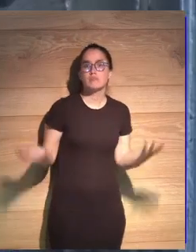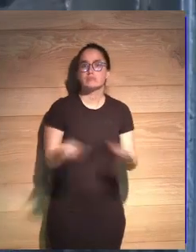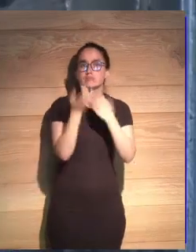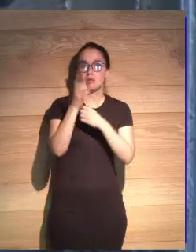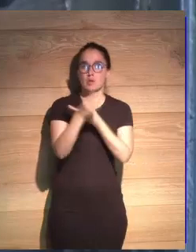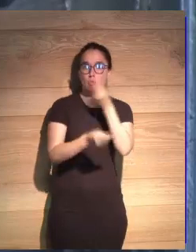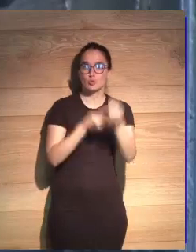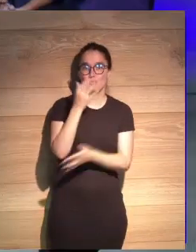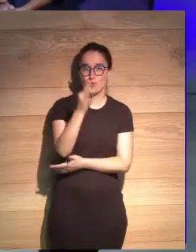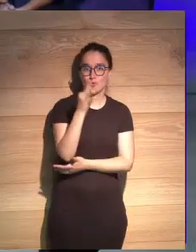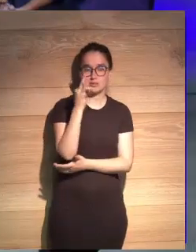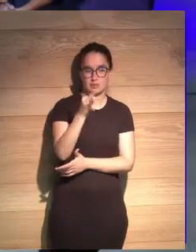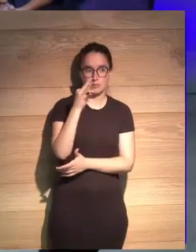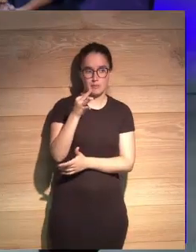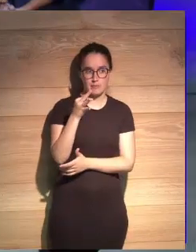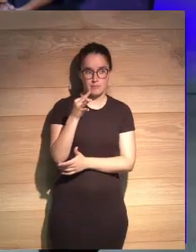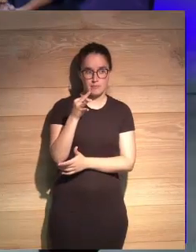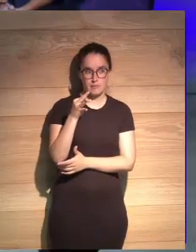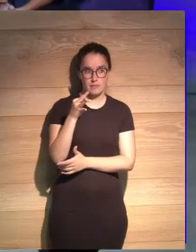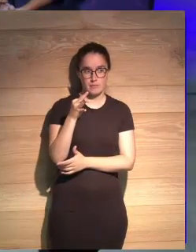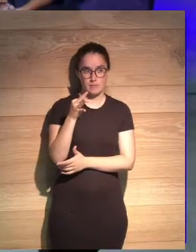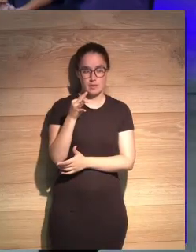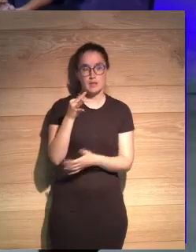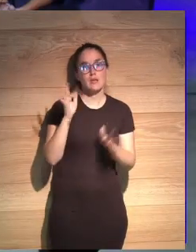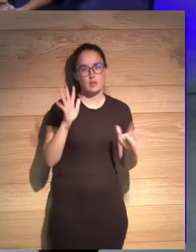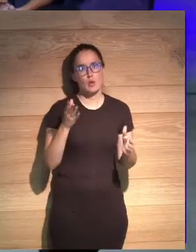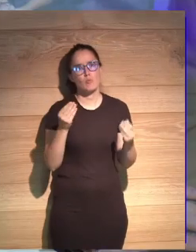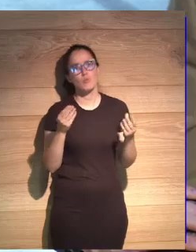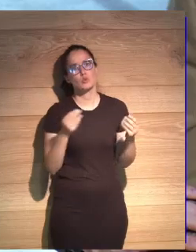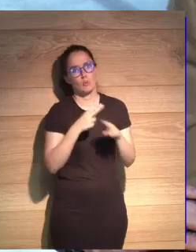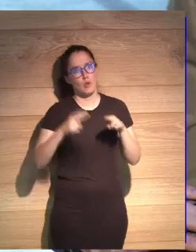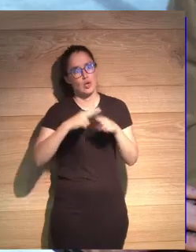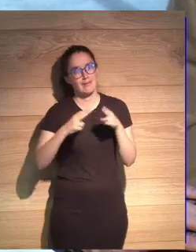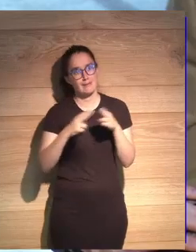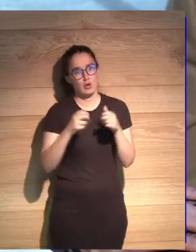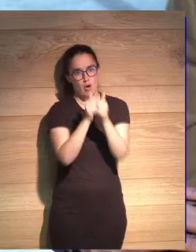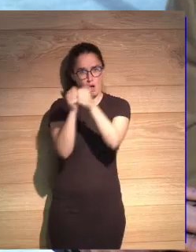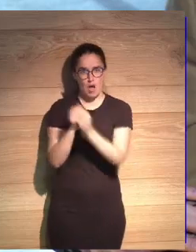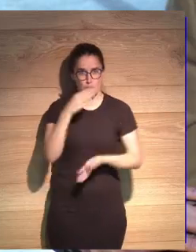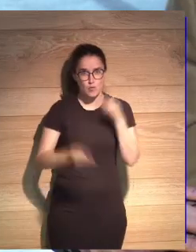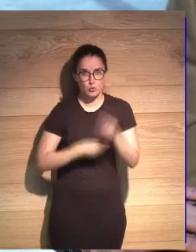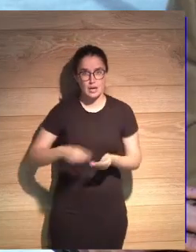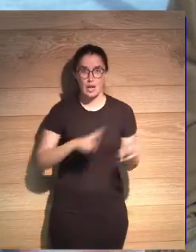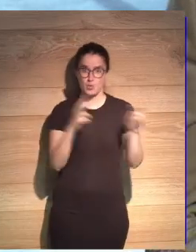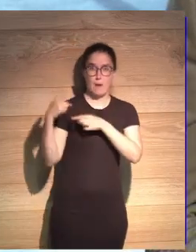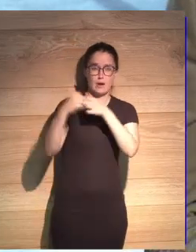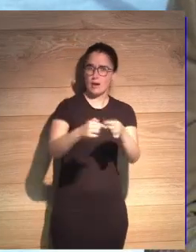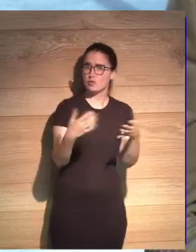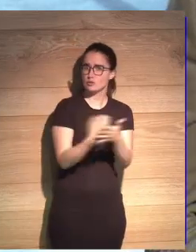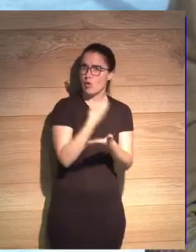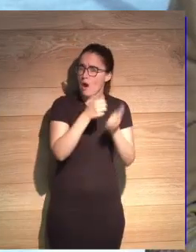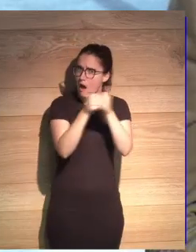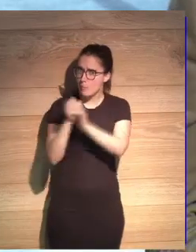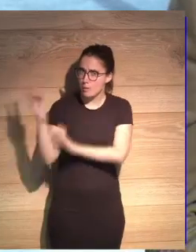who really know what video games are and who are gamers themselves. Well, I need to tell you that there are many politicians